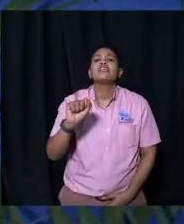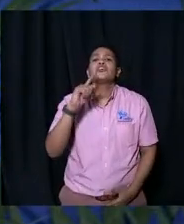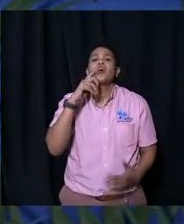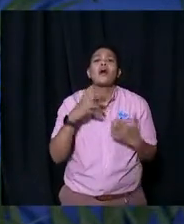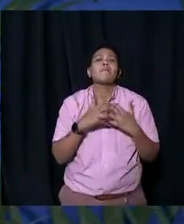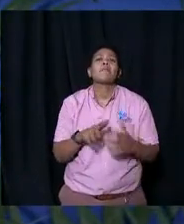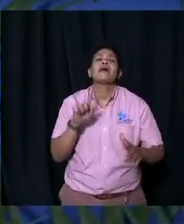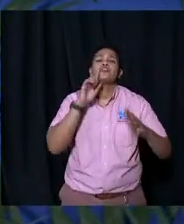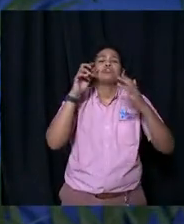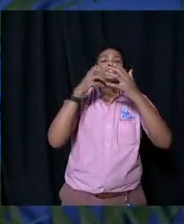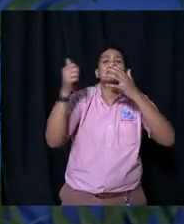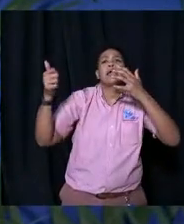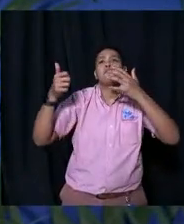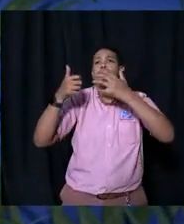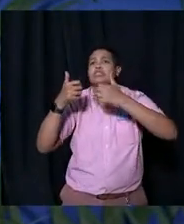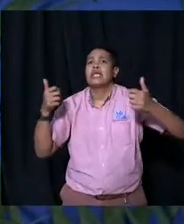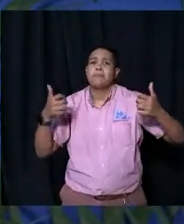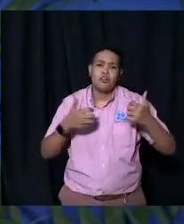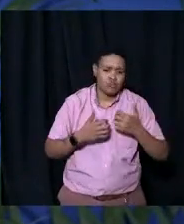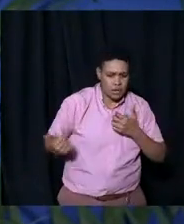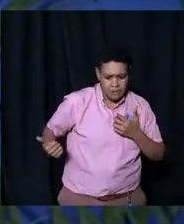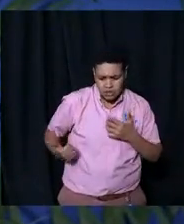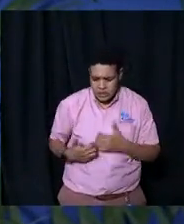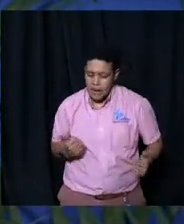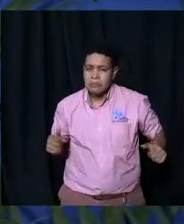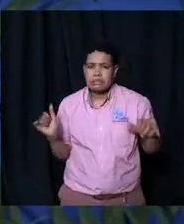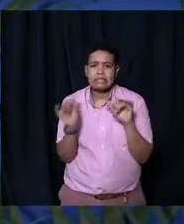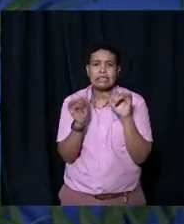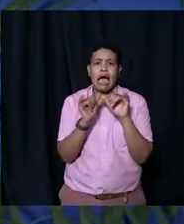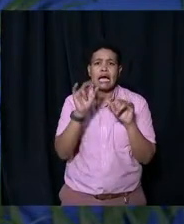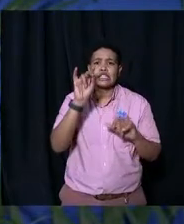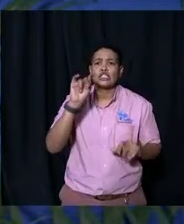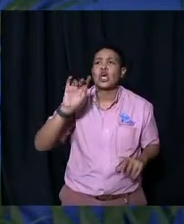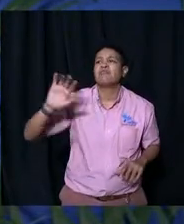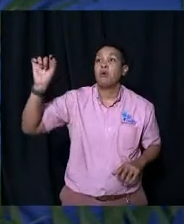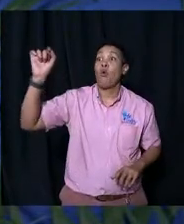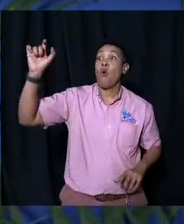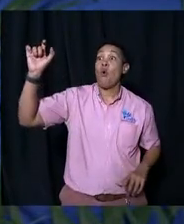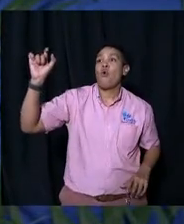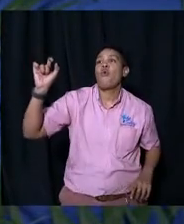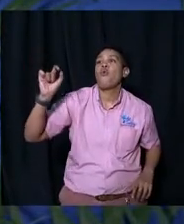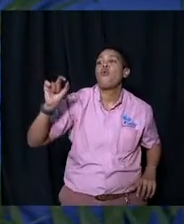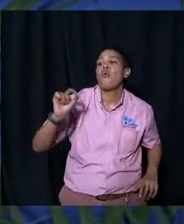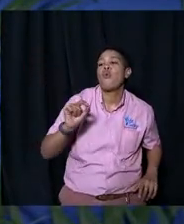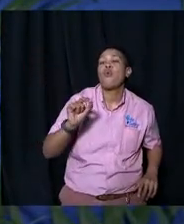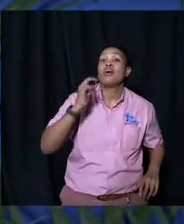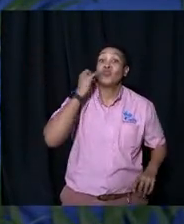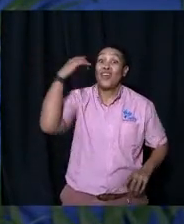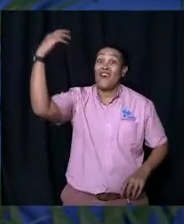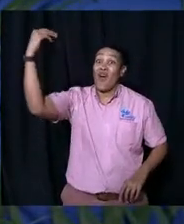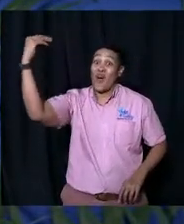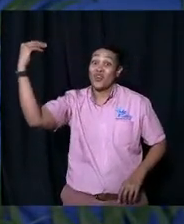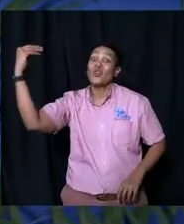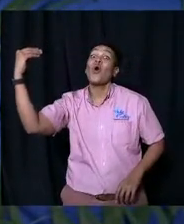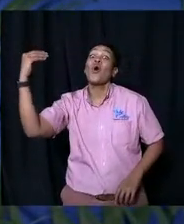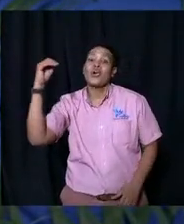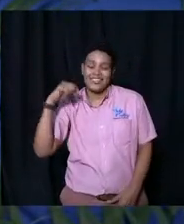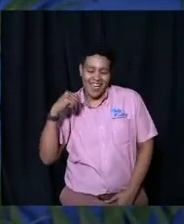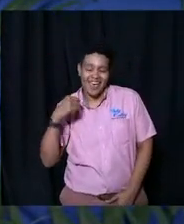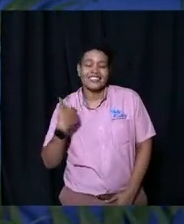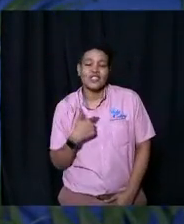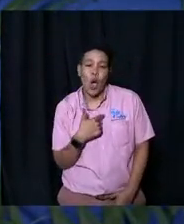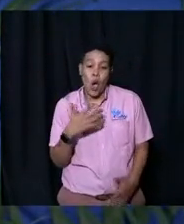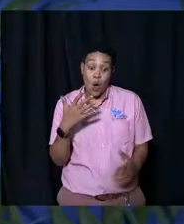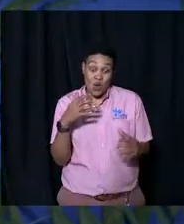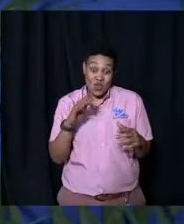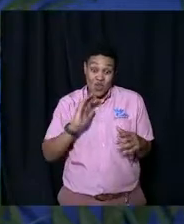that separate the dust into these size fractions. So if it was an outdoor air pollution question, yes, our instruments do separate into